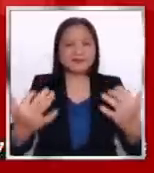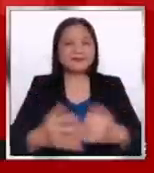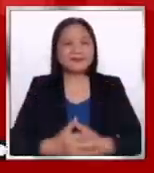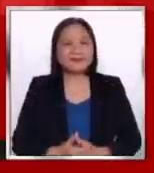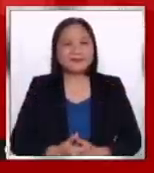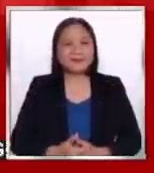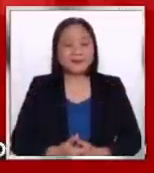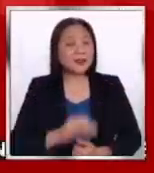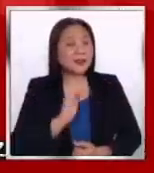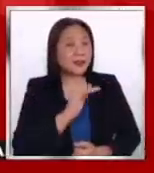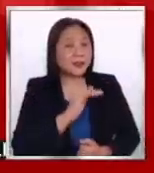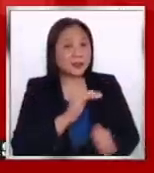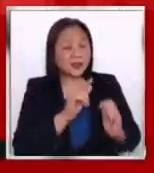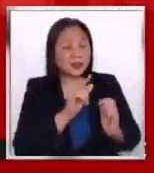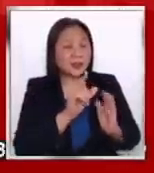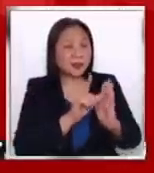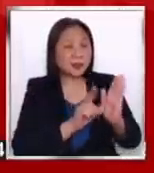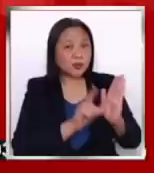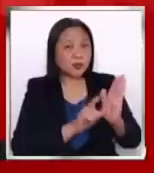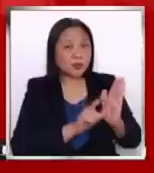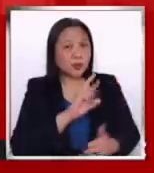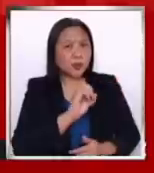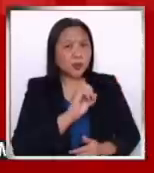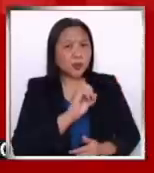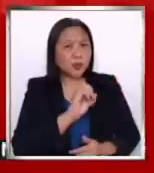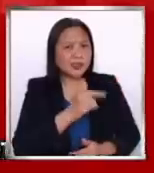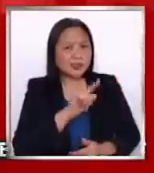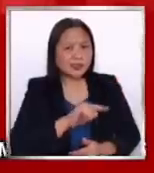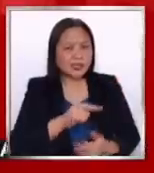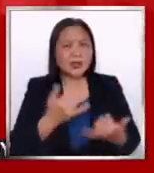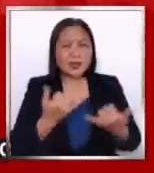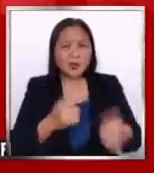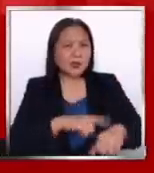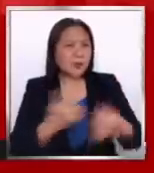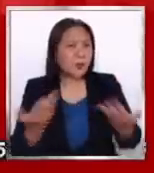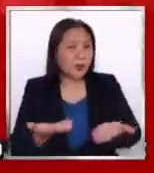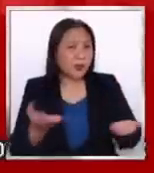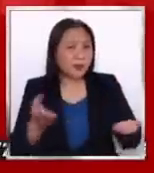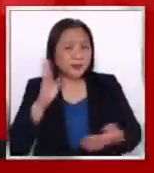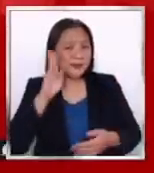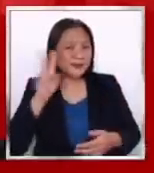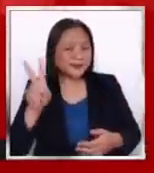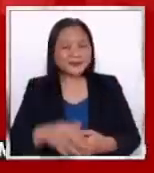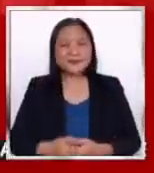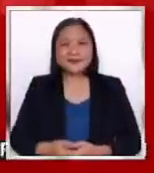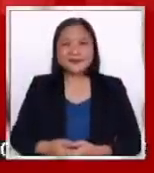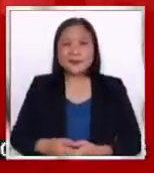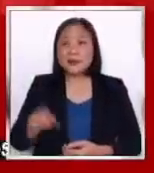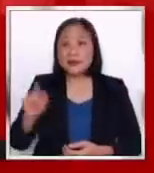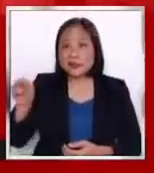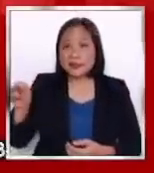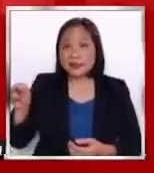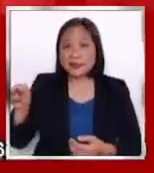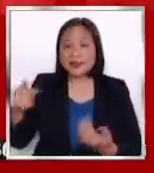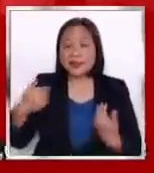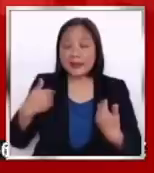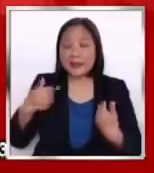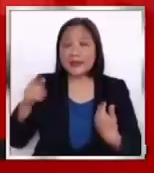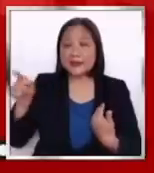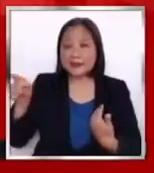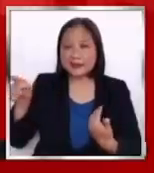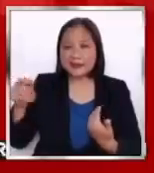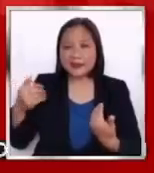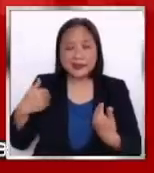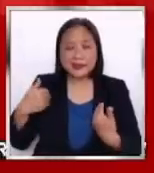mga oras na ito, nasaan po si Ginoong Marcos? Andun siya sa kanyang anamela at marami na